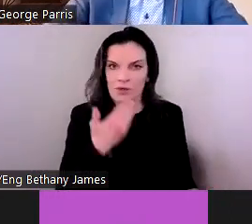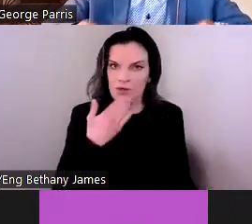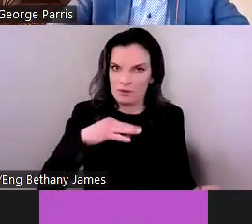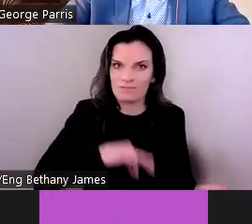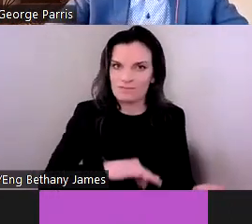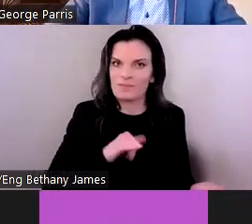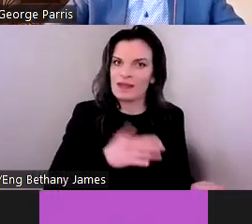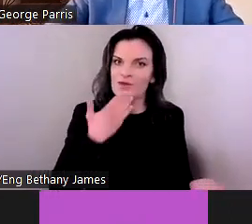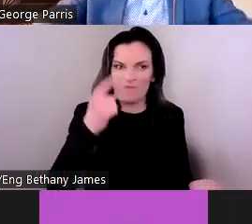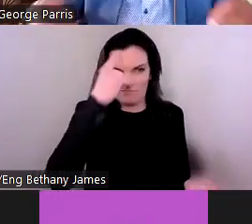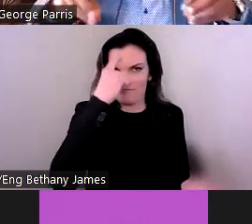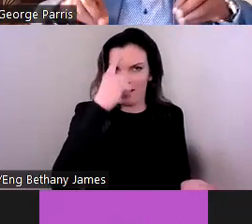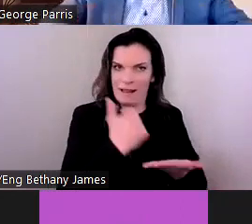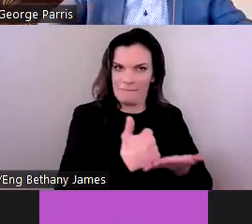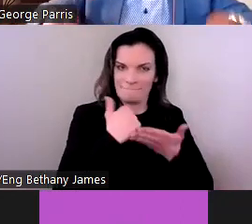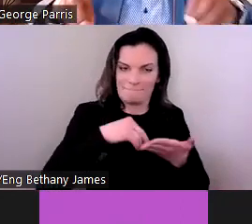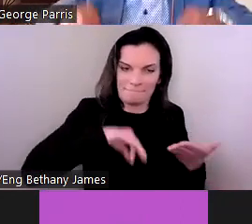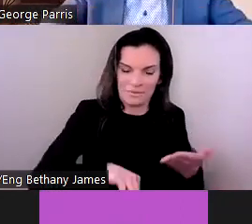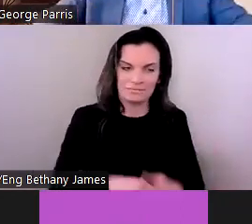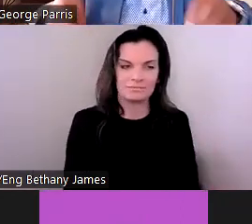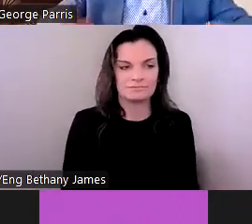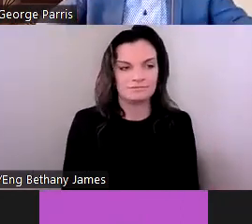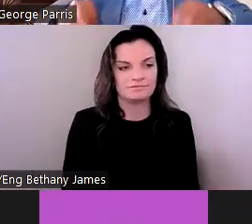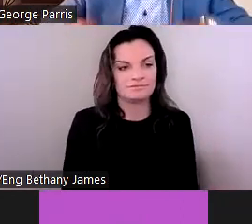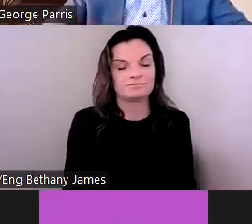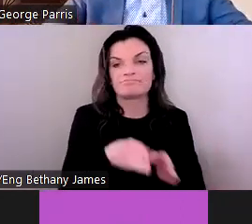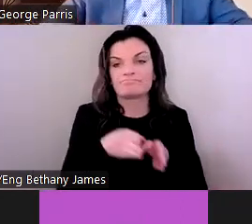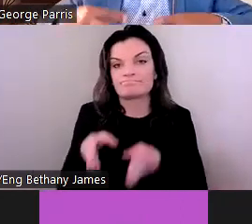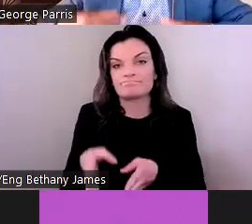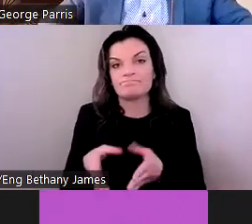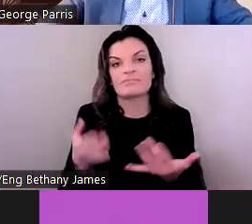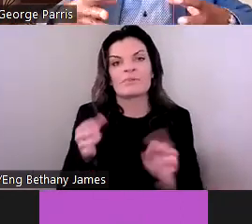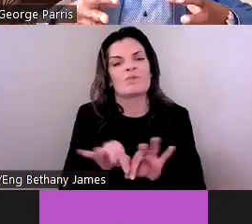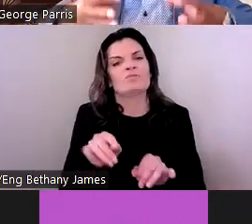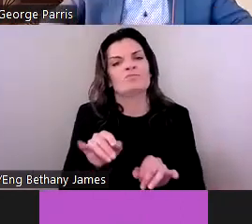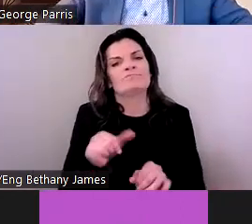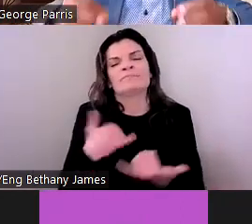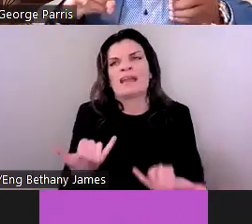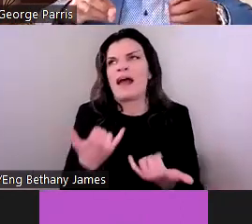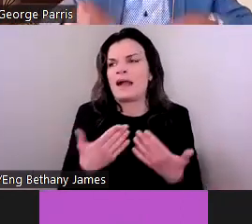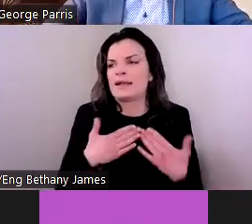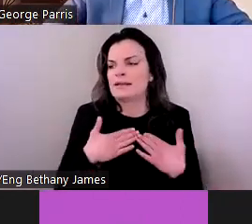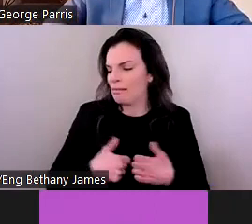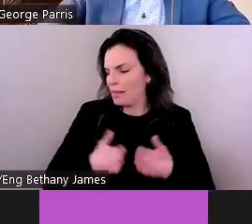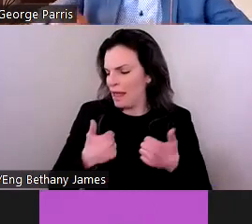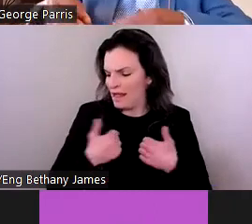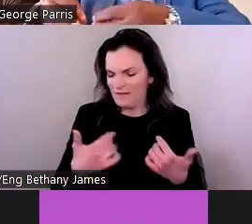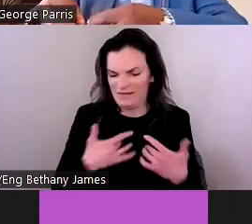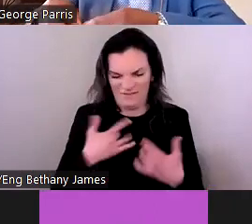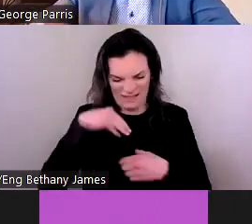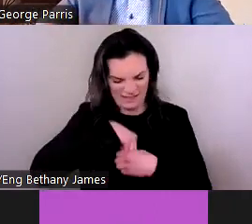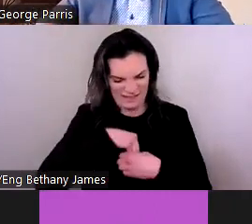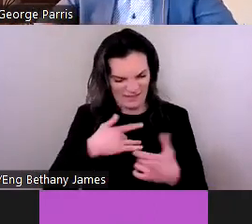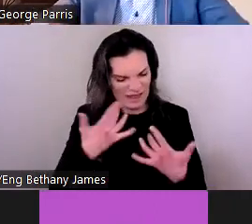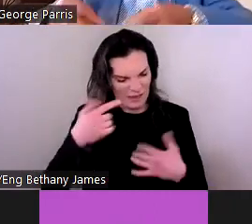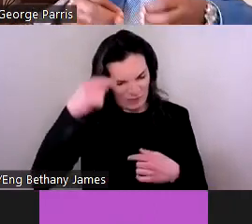We call that psychological well-being. What is going on with me now? What is occurring presently in my environment? Whether